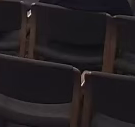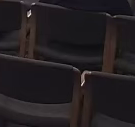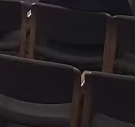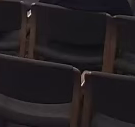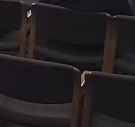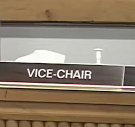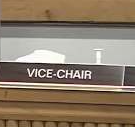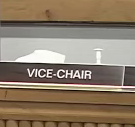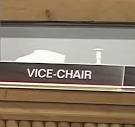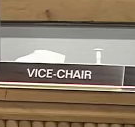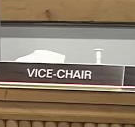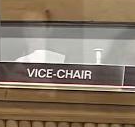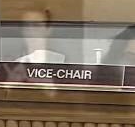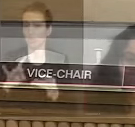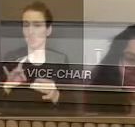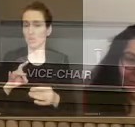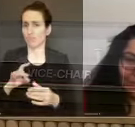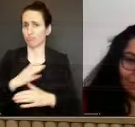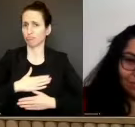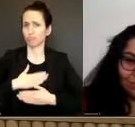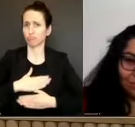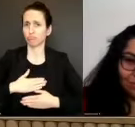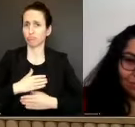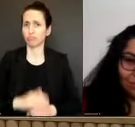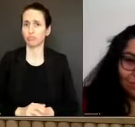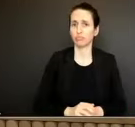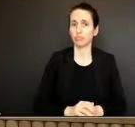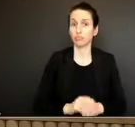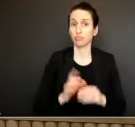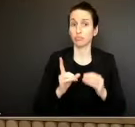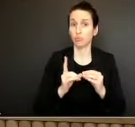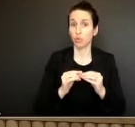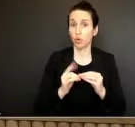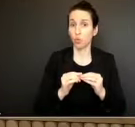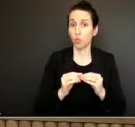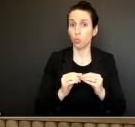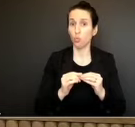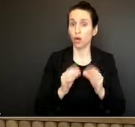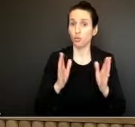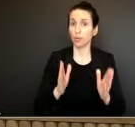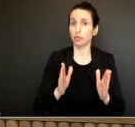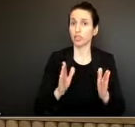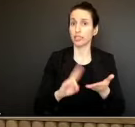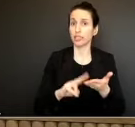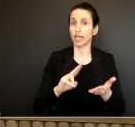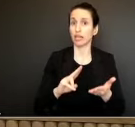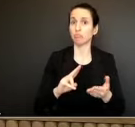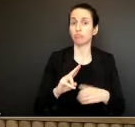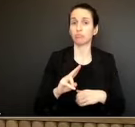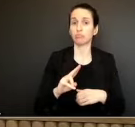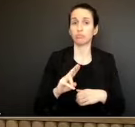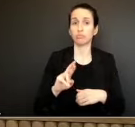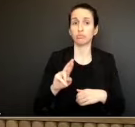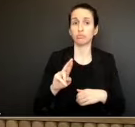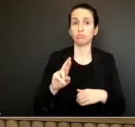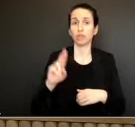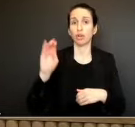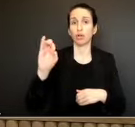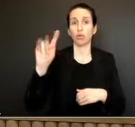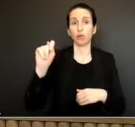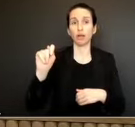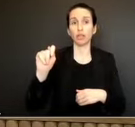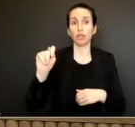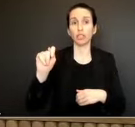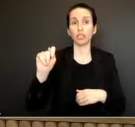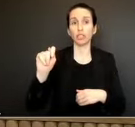Much appreciated. And we have one more person signed up to speak to this bill, Robert Drake Eubank from R. Drake Consulting in